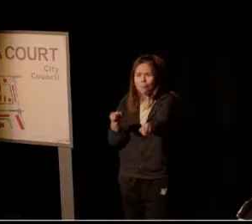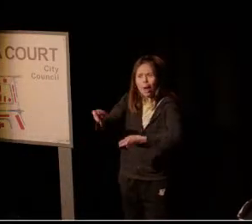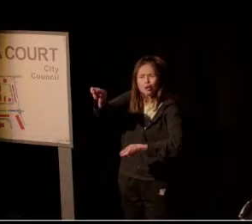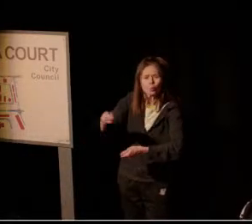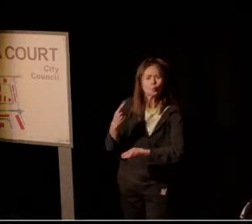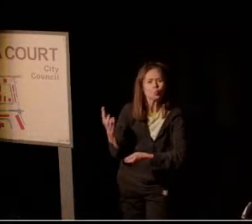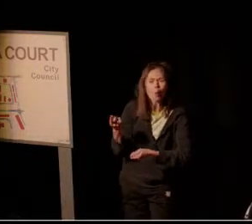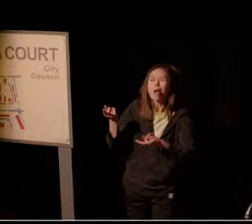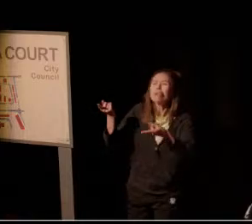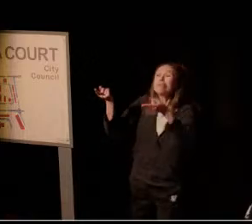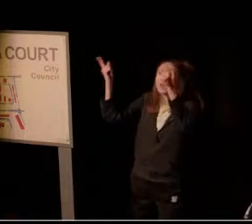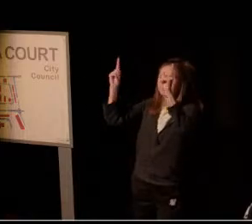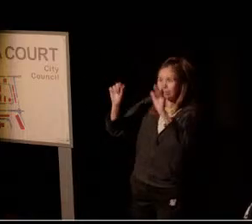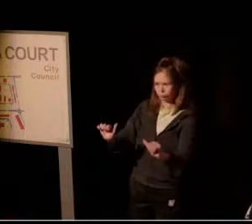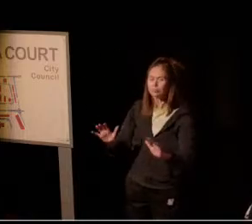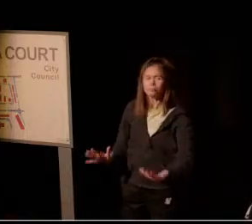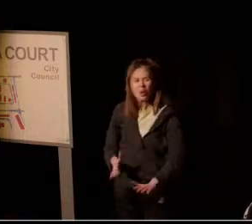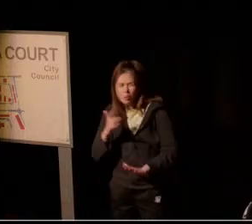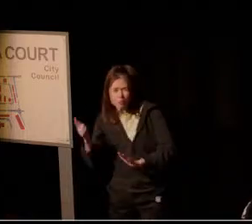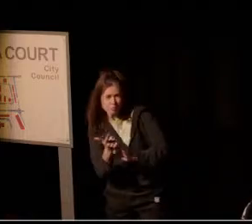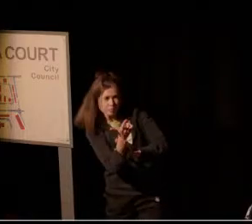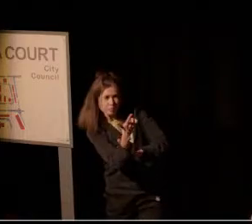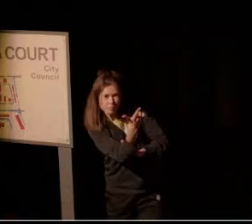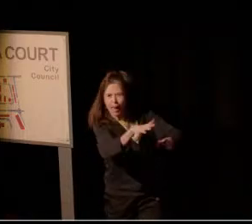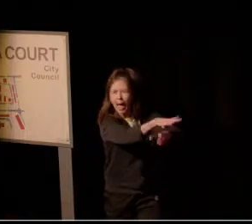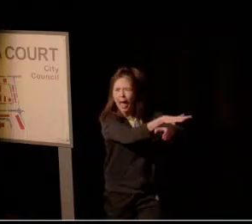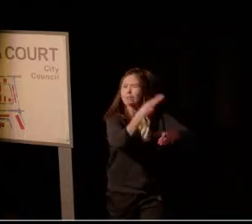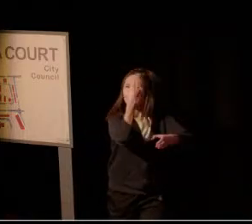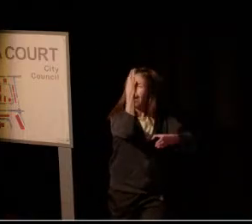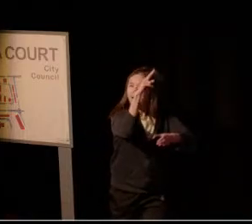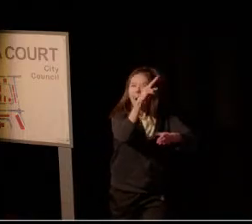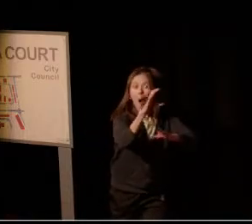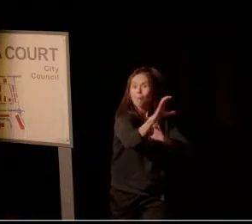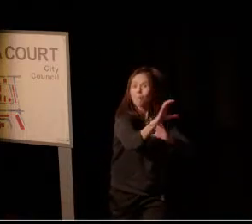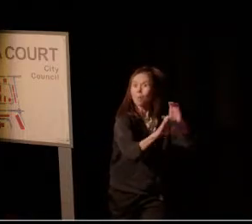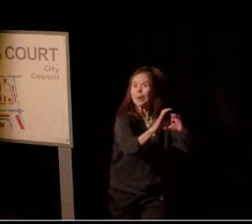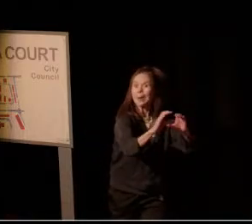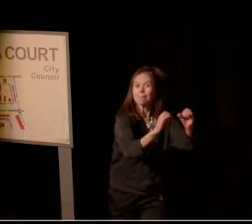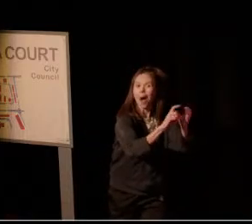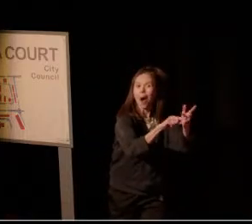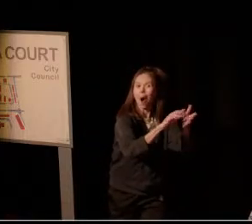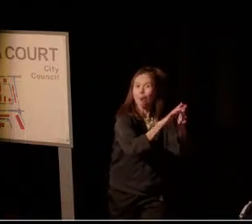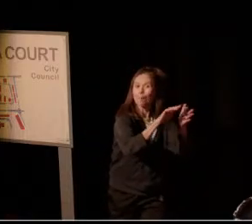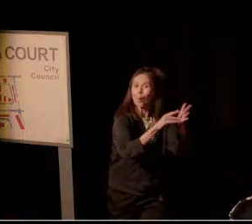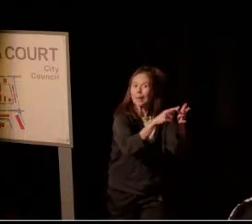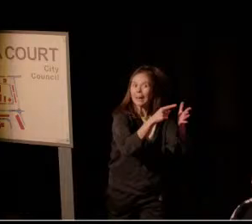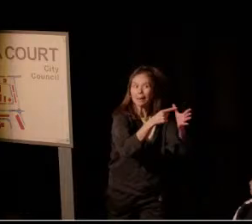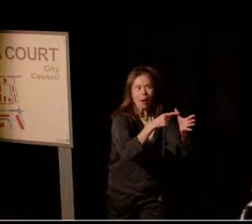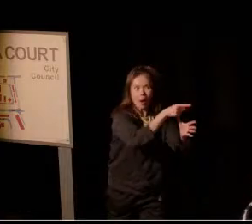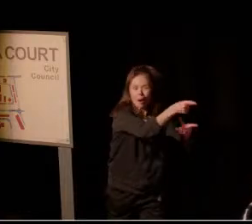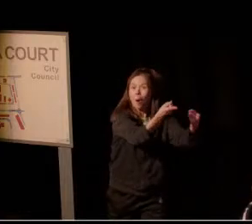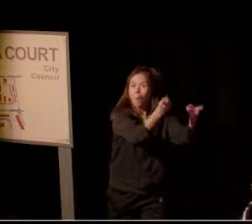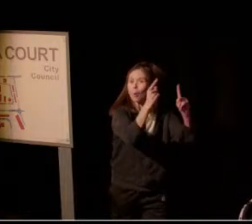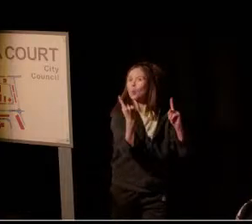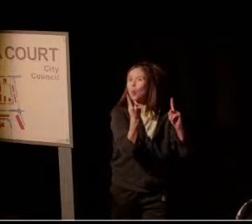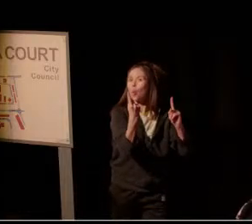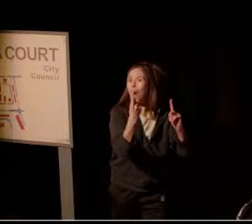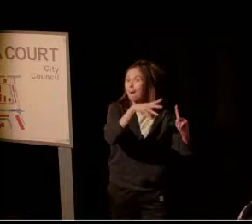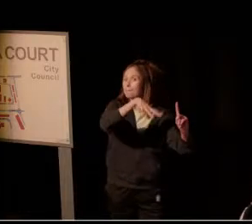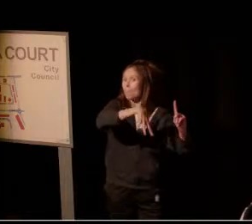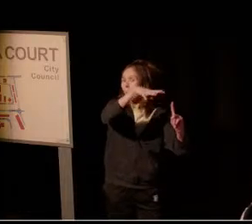see much difference between my Bohemia and your Sicilia. I think my boss,